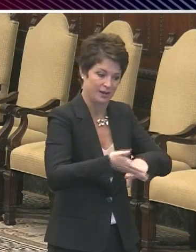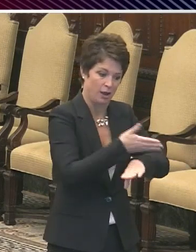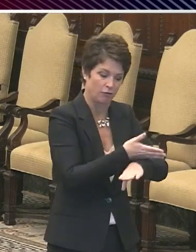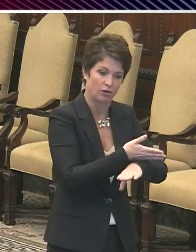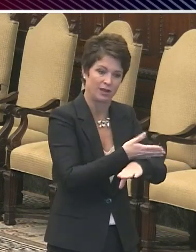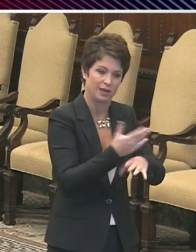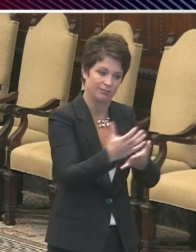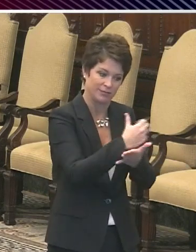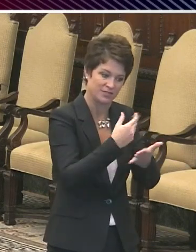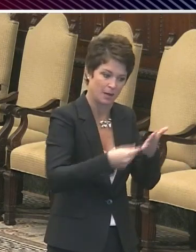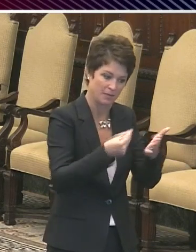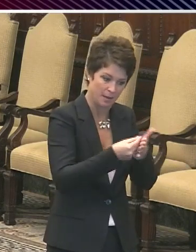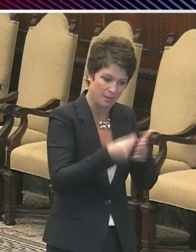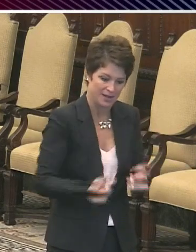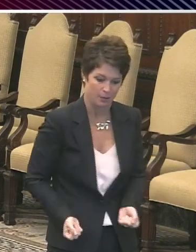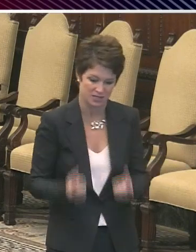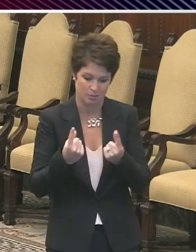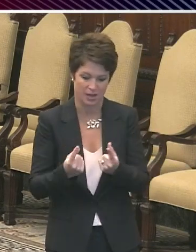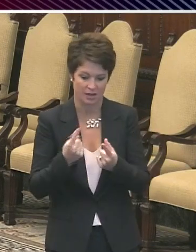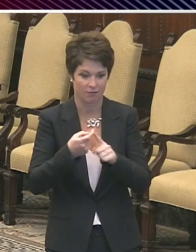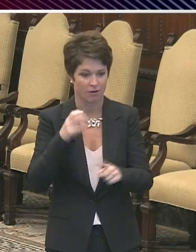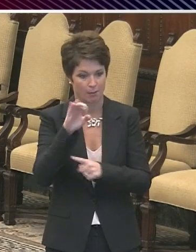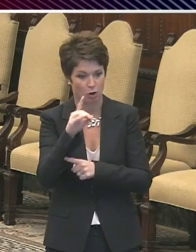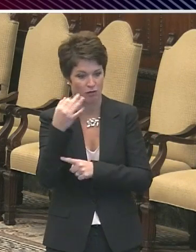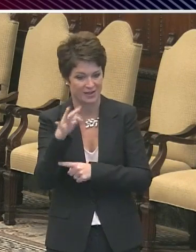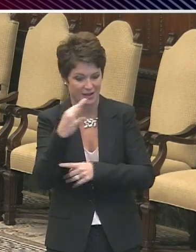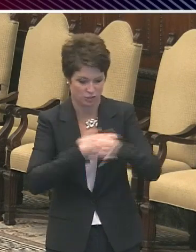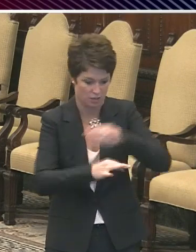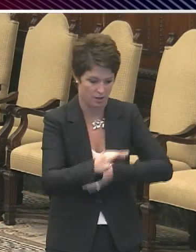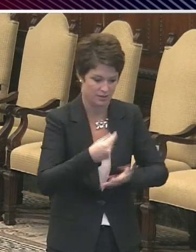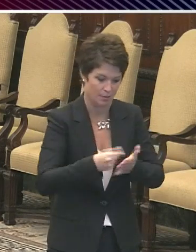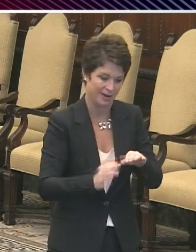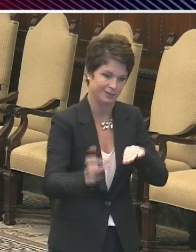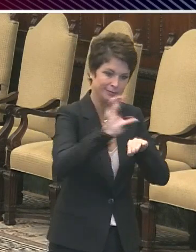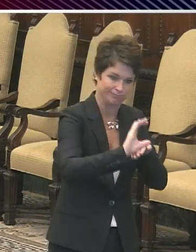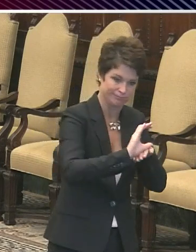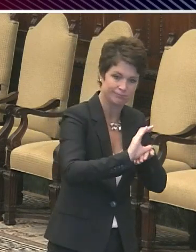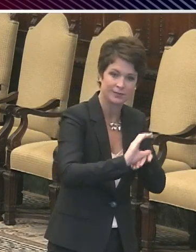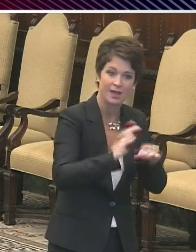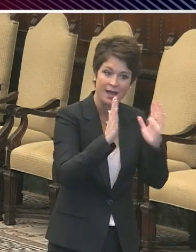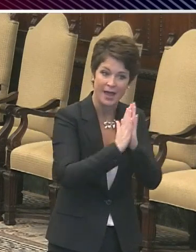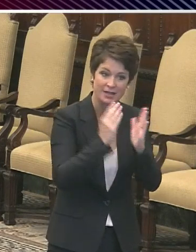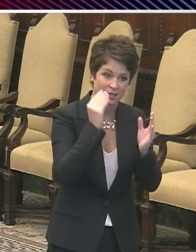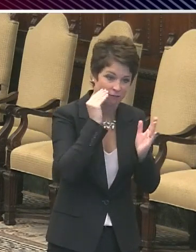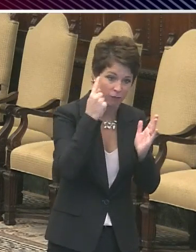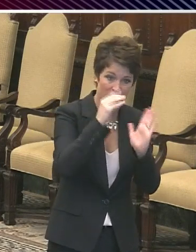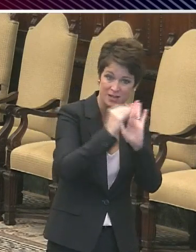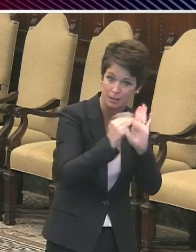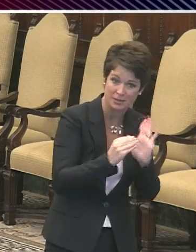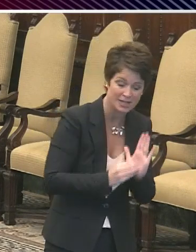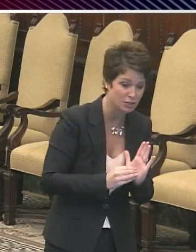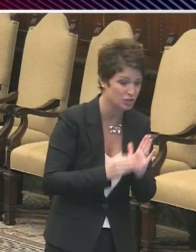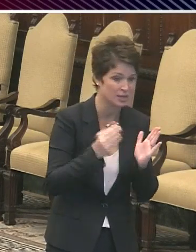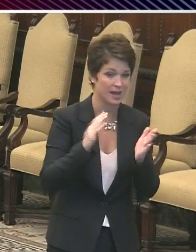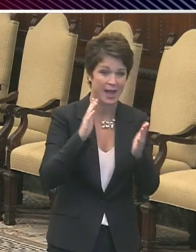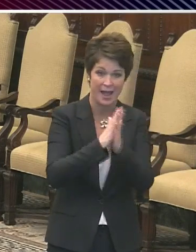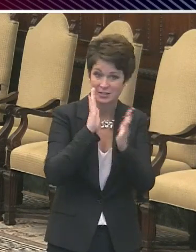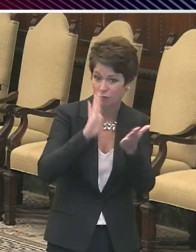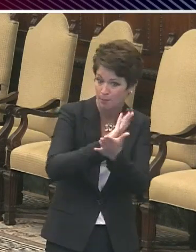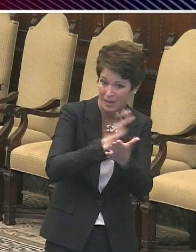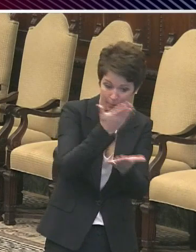on the COVID-19 issue. We are helping every community in the city. We're not asking for documentation. We're not asking for